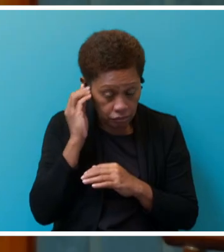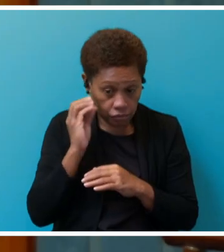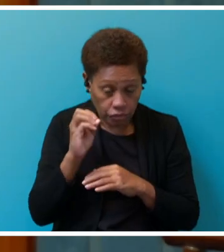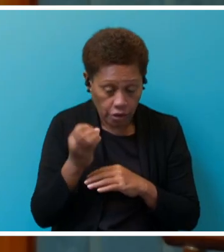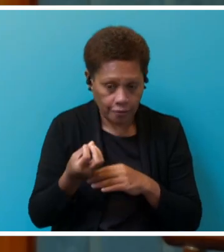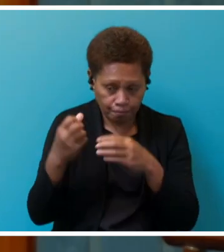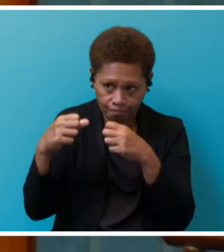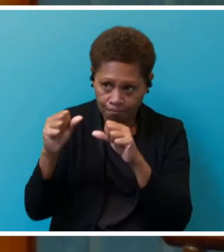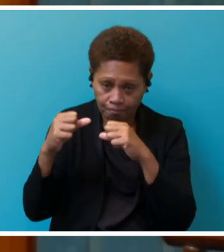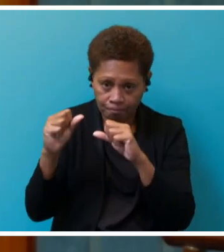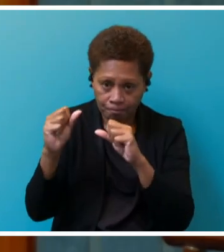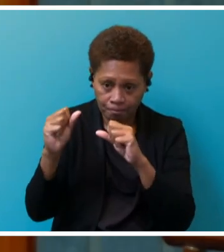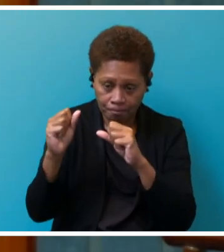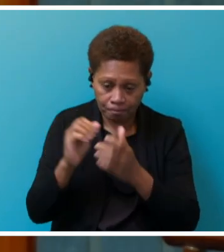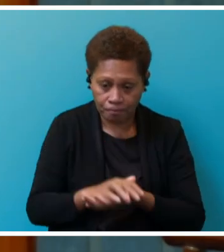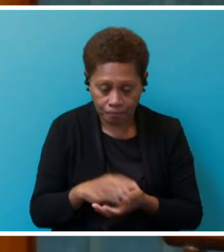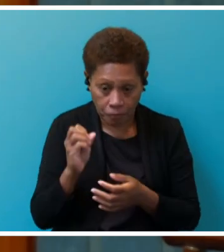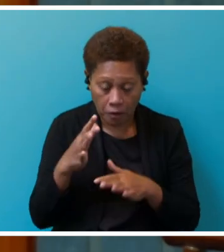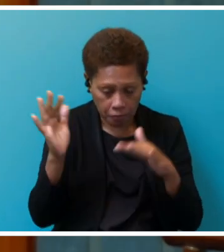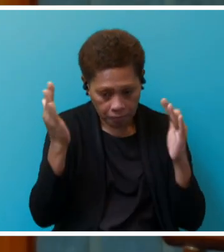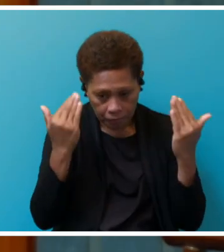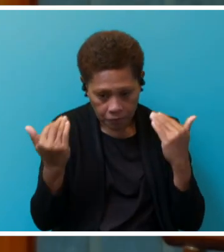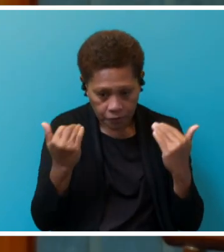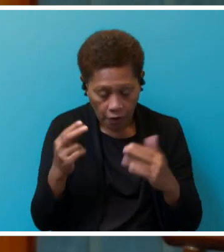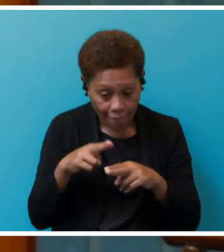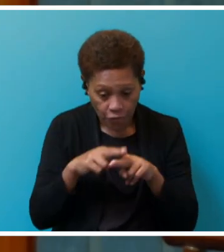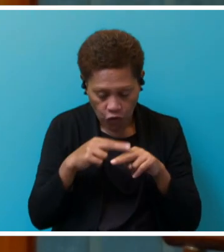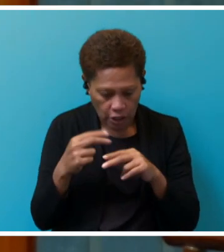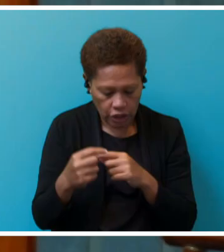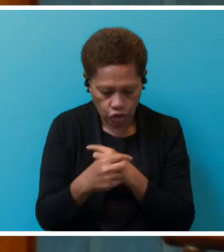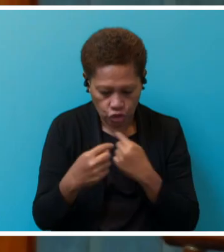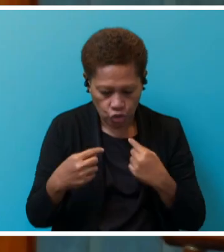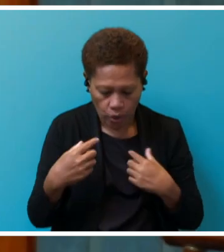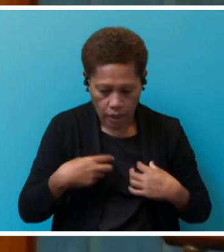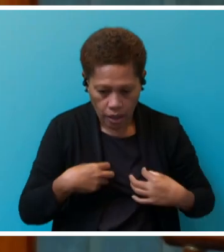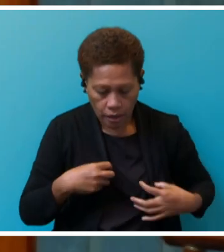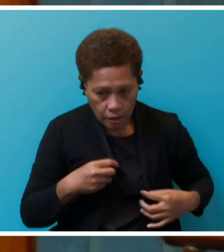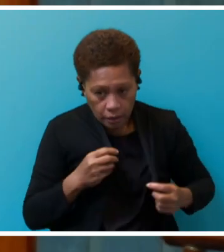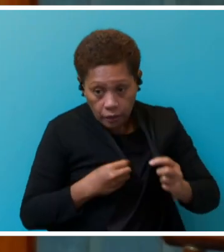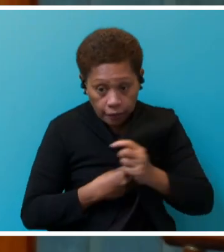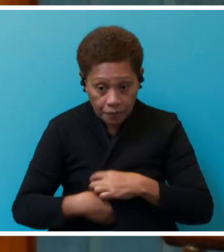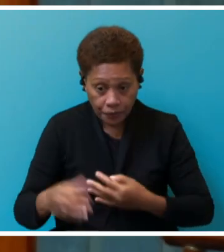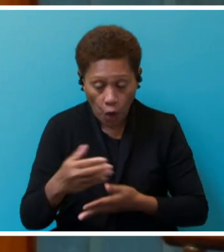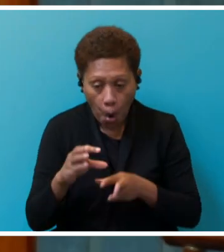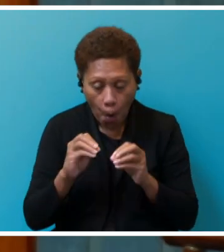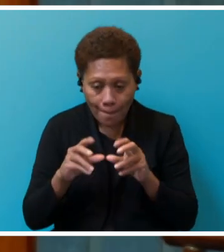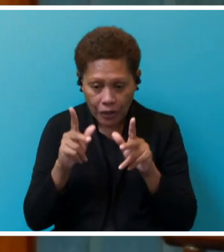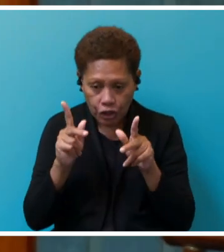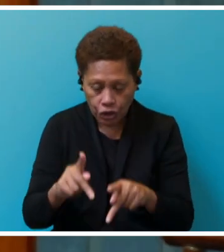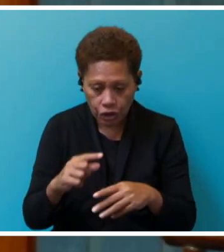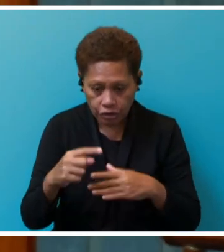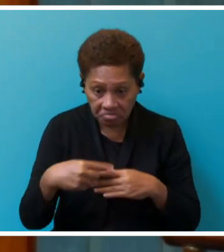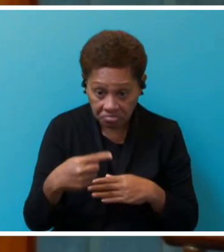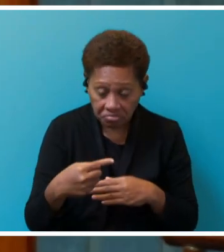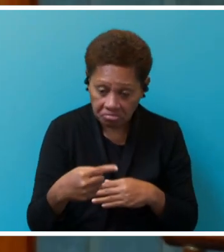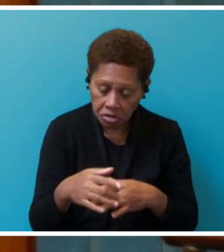creates. That, Honourable Speaker, is the Fiji we are cultivating, a nation of opportunity, sustainability, and